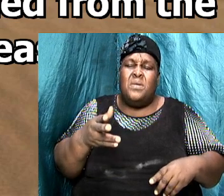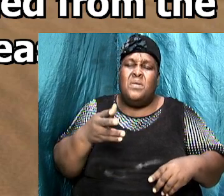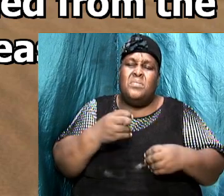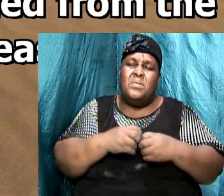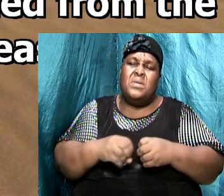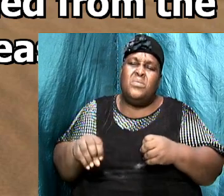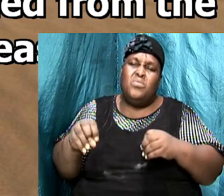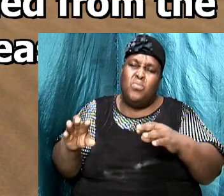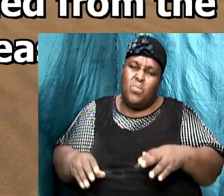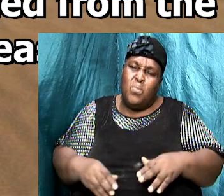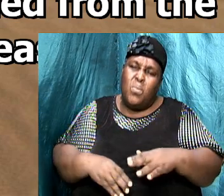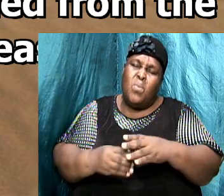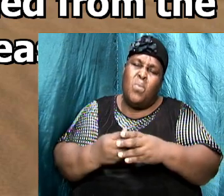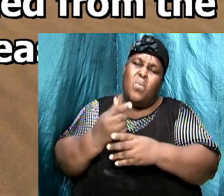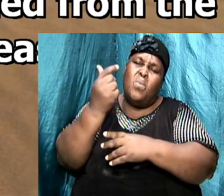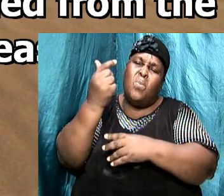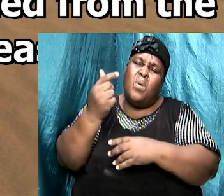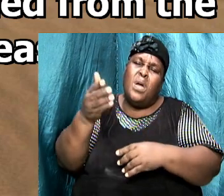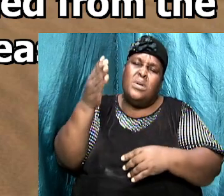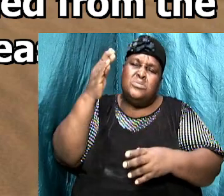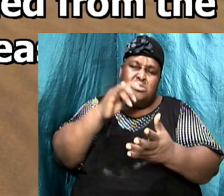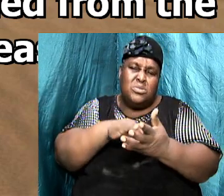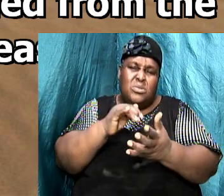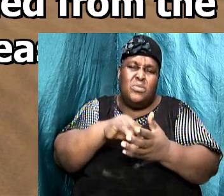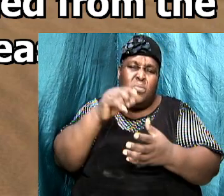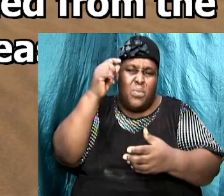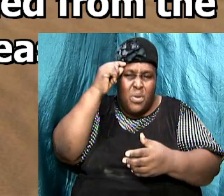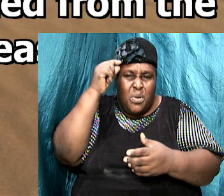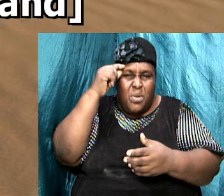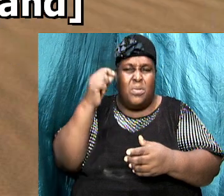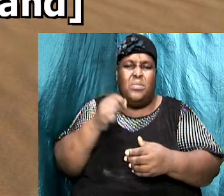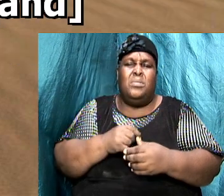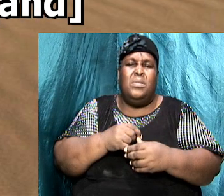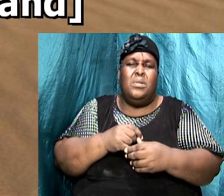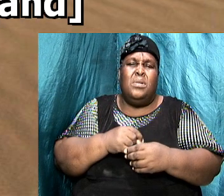milk and drawn from the breast.